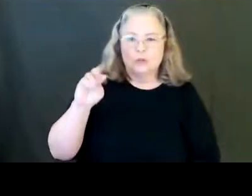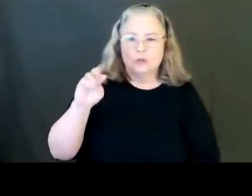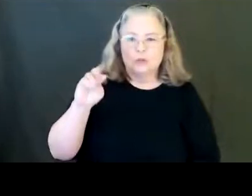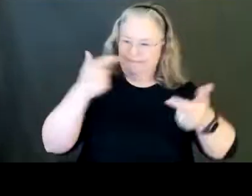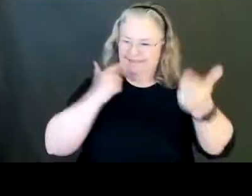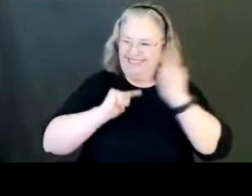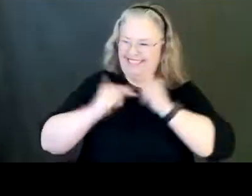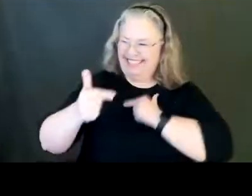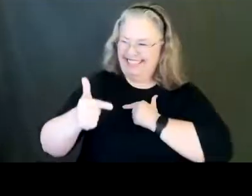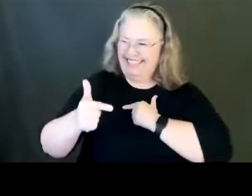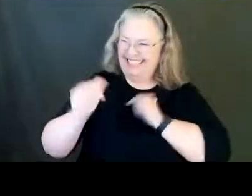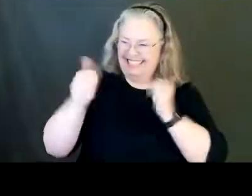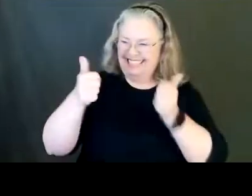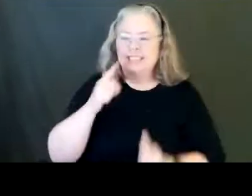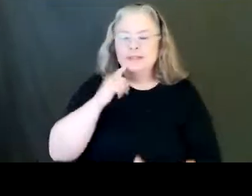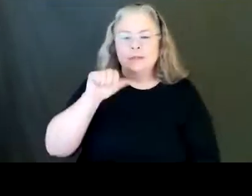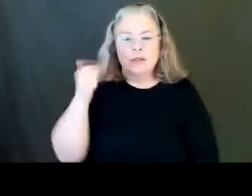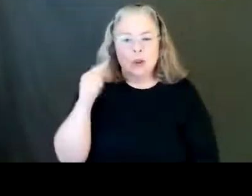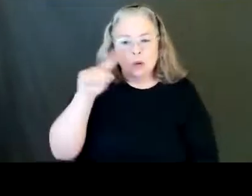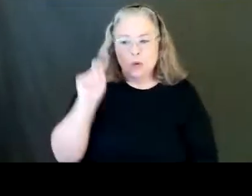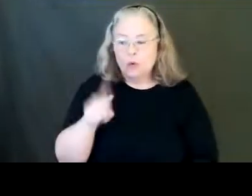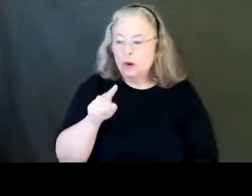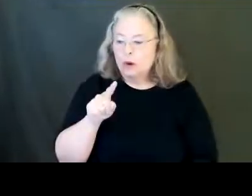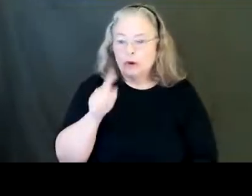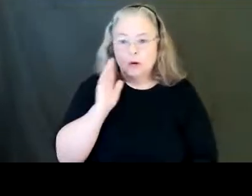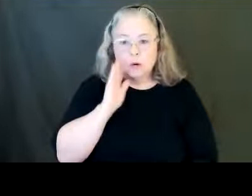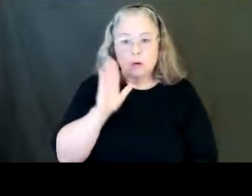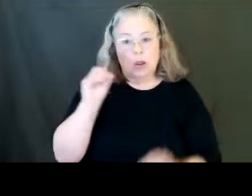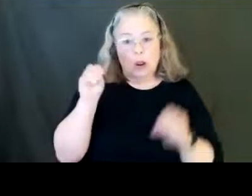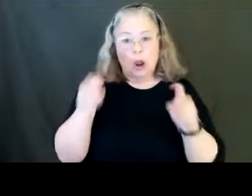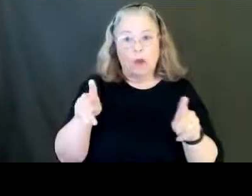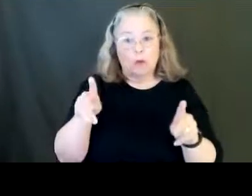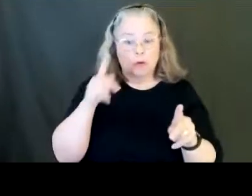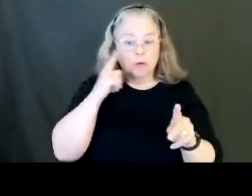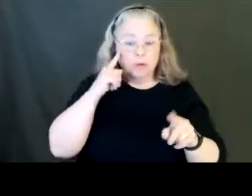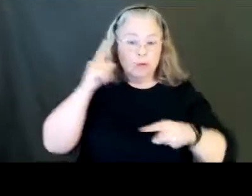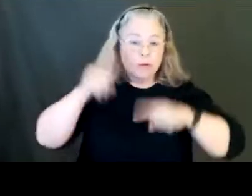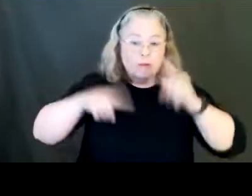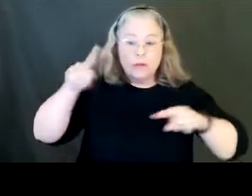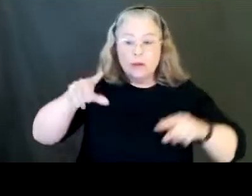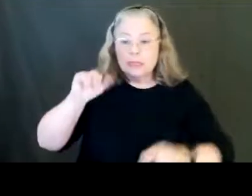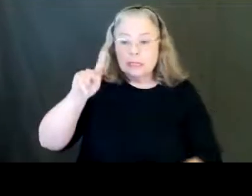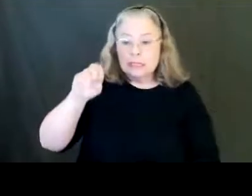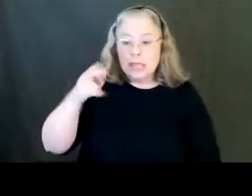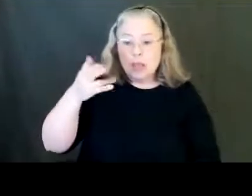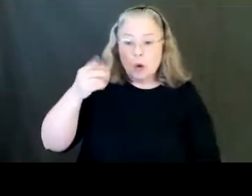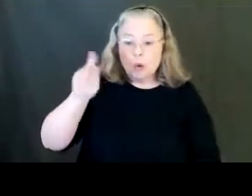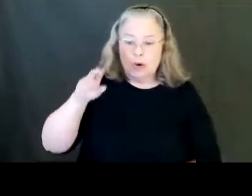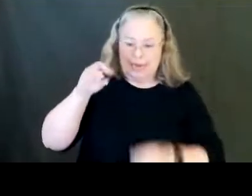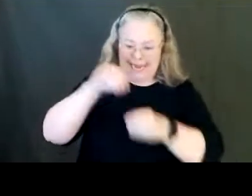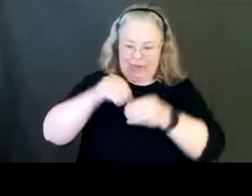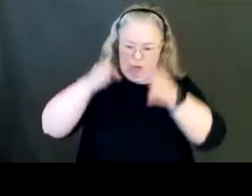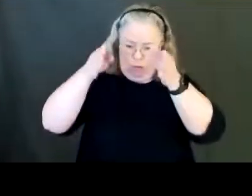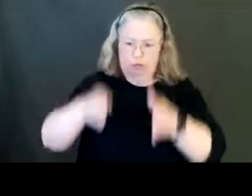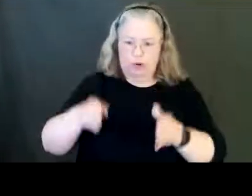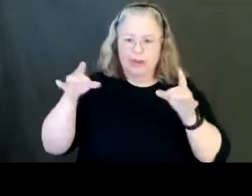And so there's another question about, will there be opportunities for various stakeholders to have in-person feedback session